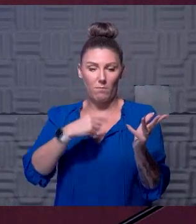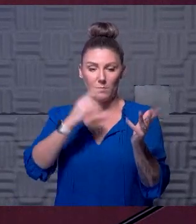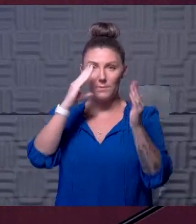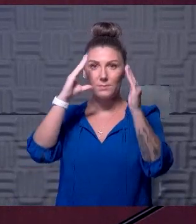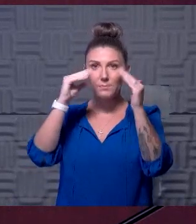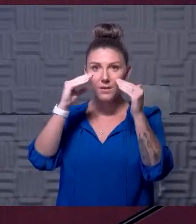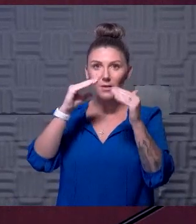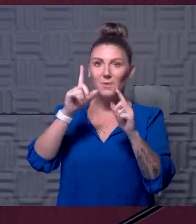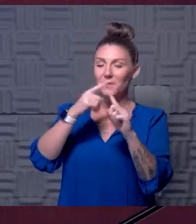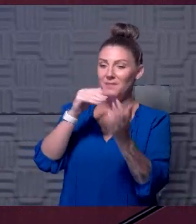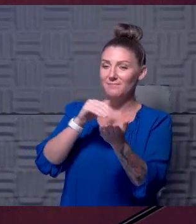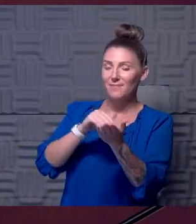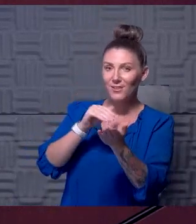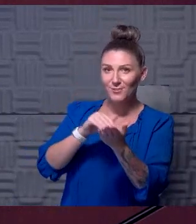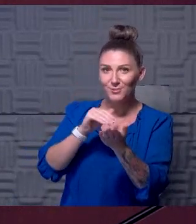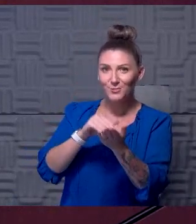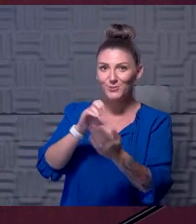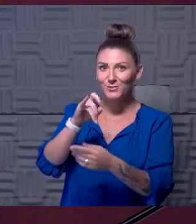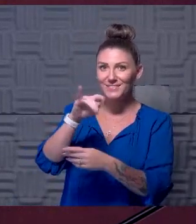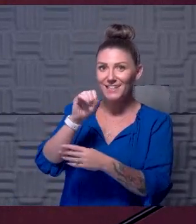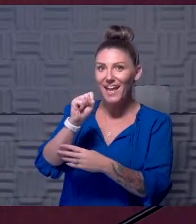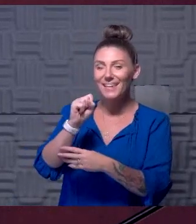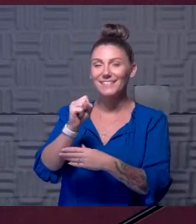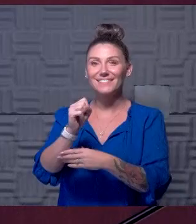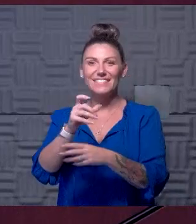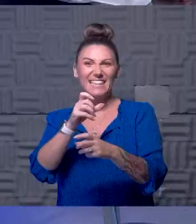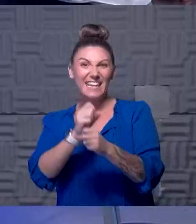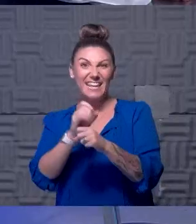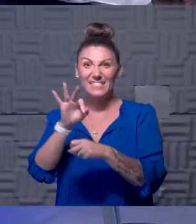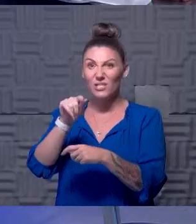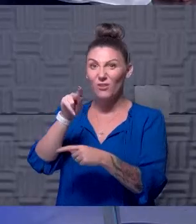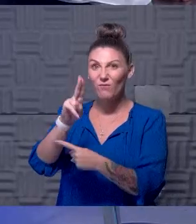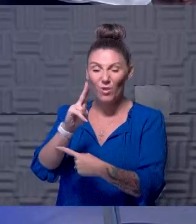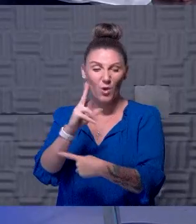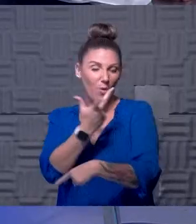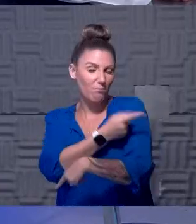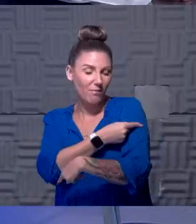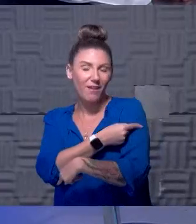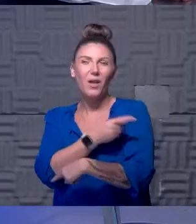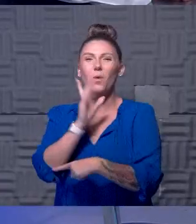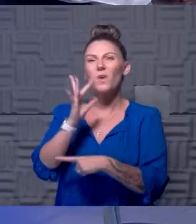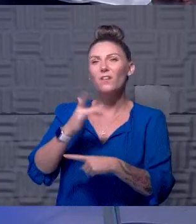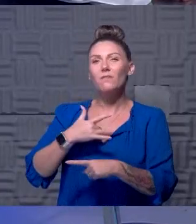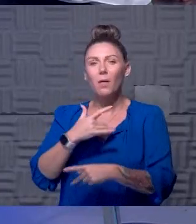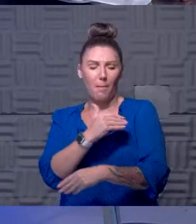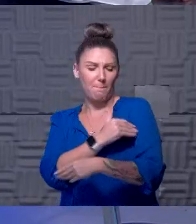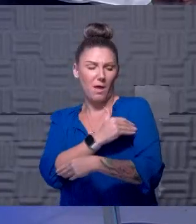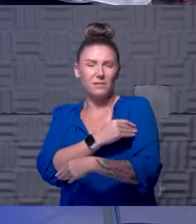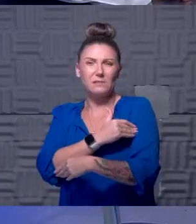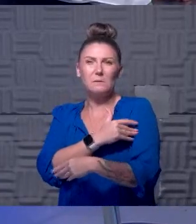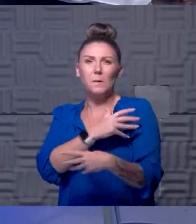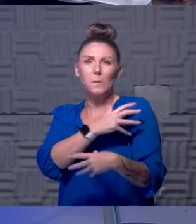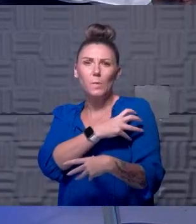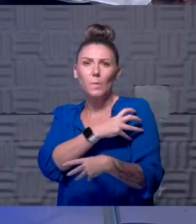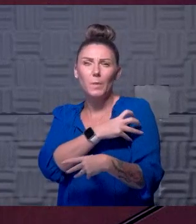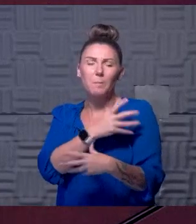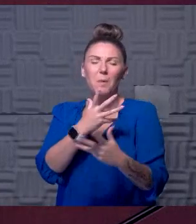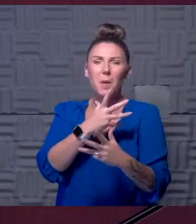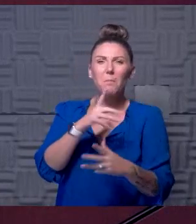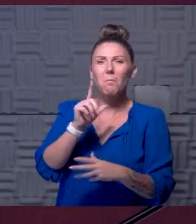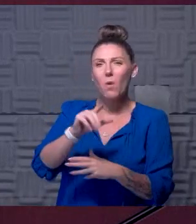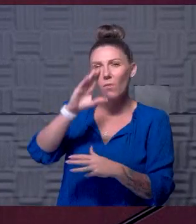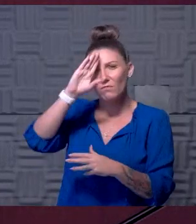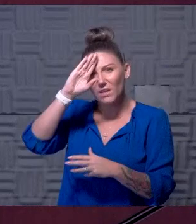Dr. Stites gets his influenza vaccine, you know, he's going to feel a little achy in the muscle, may having some low-grade fevers,